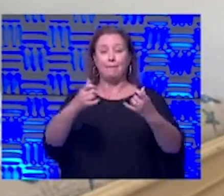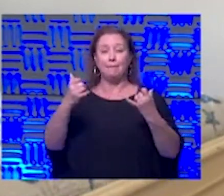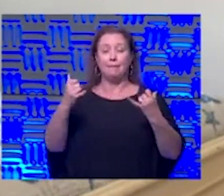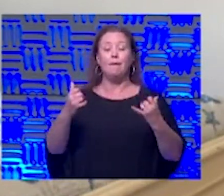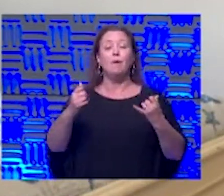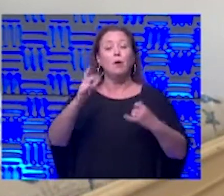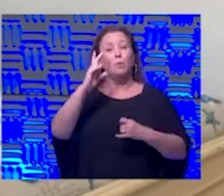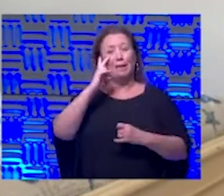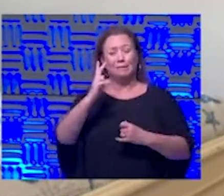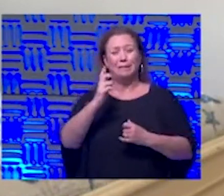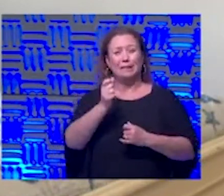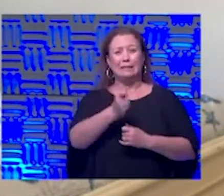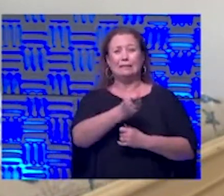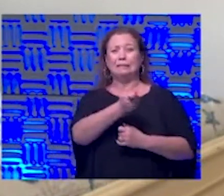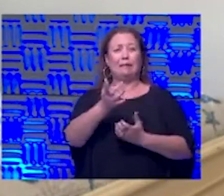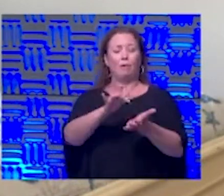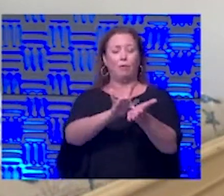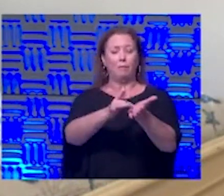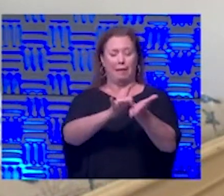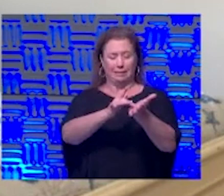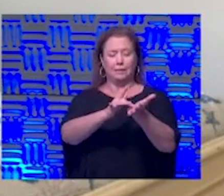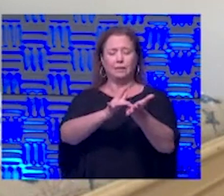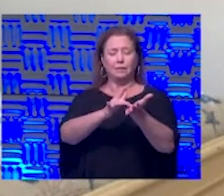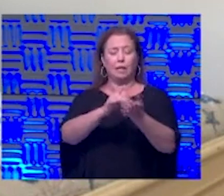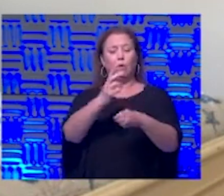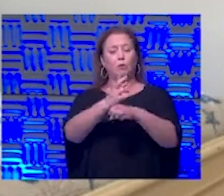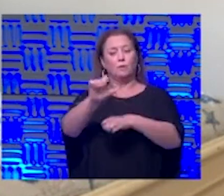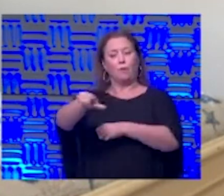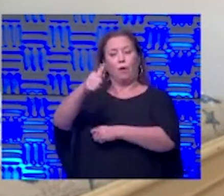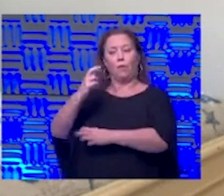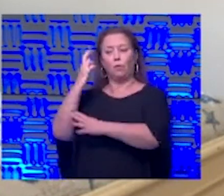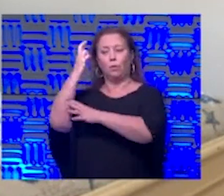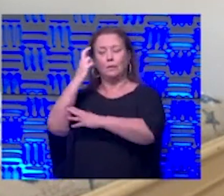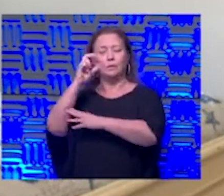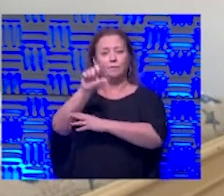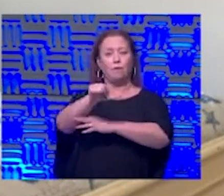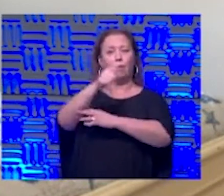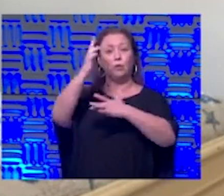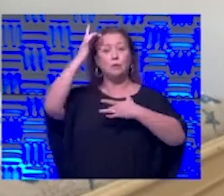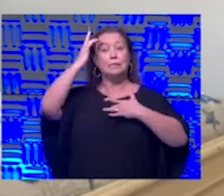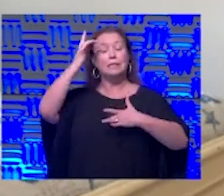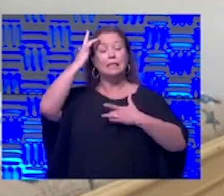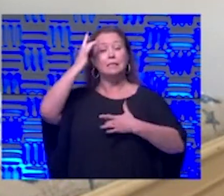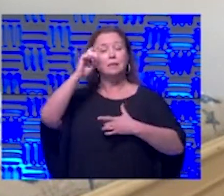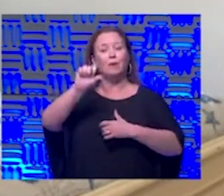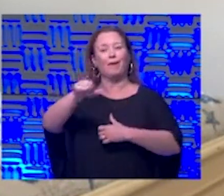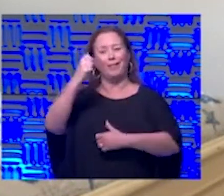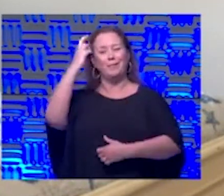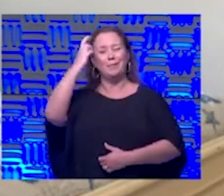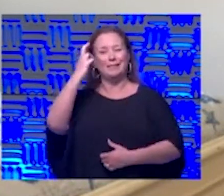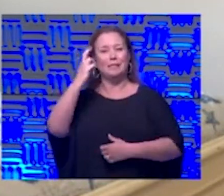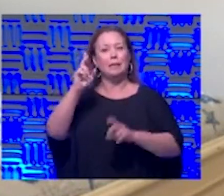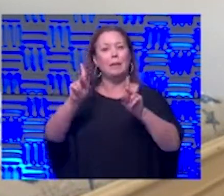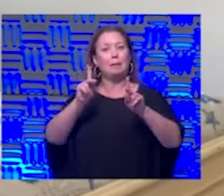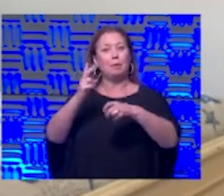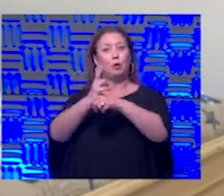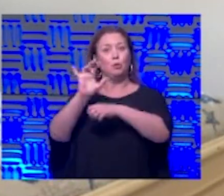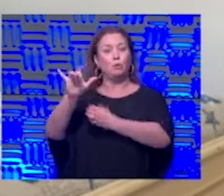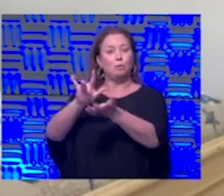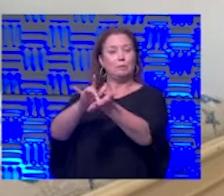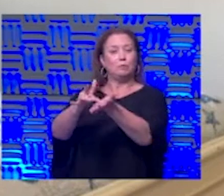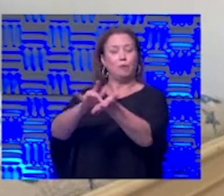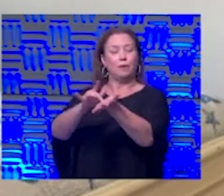lot of different drugs, which we have for other purposes, for other disease states or other reasons that people can take those